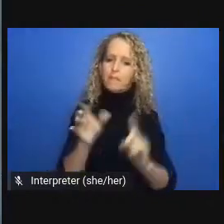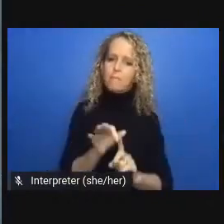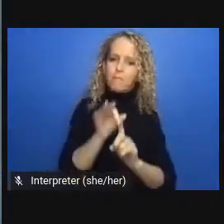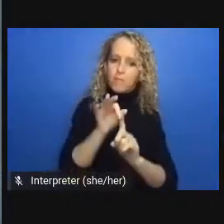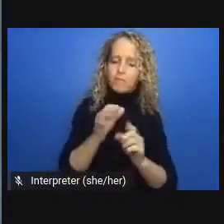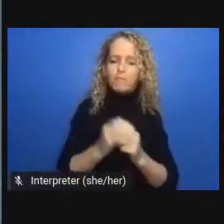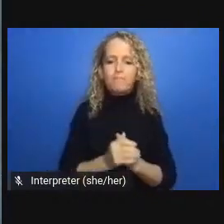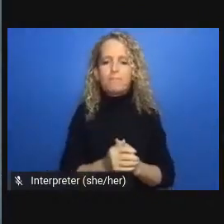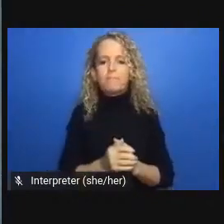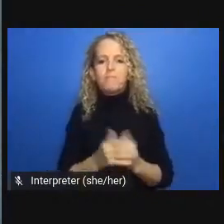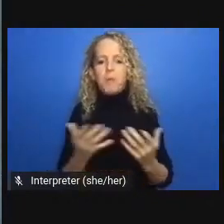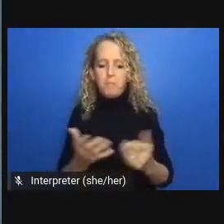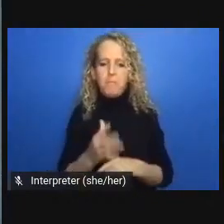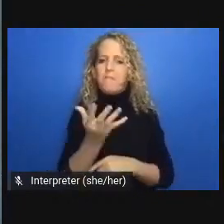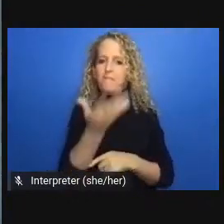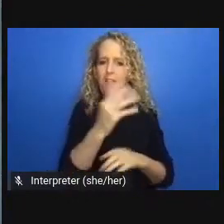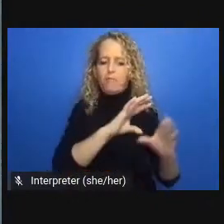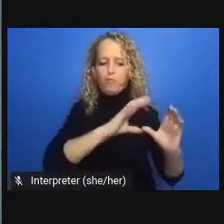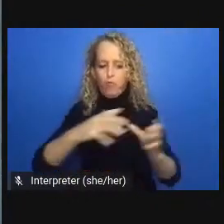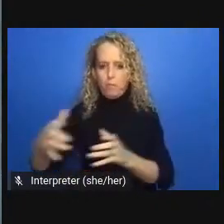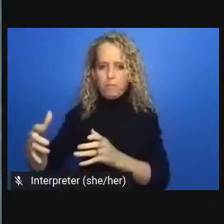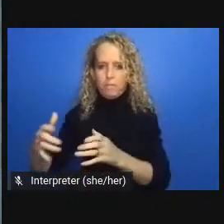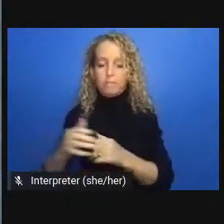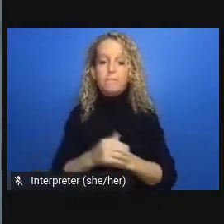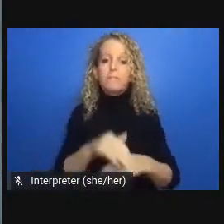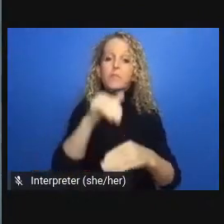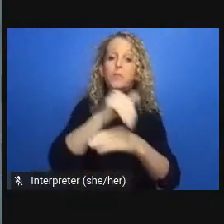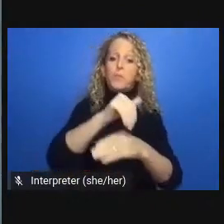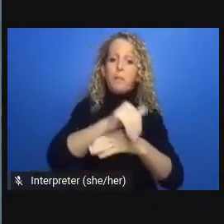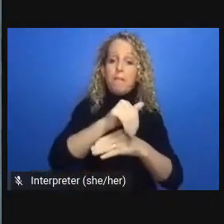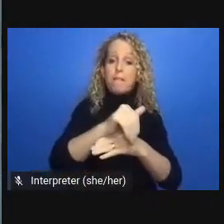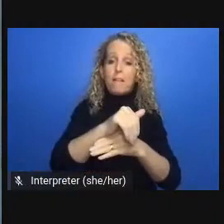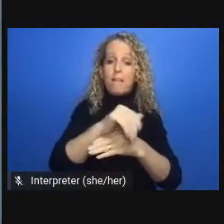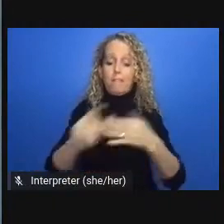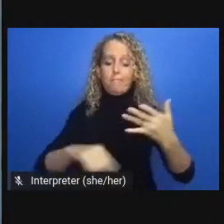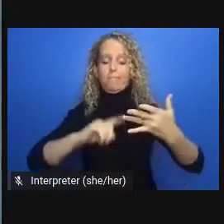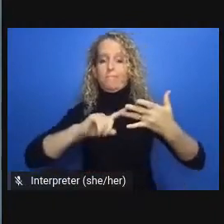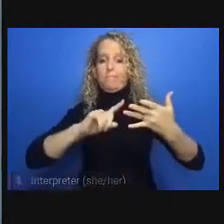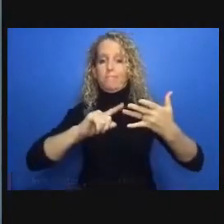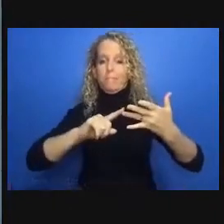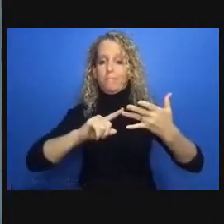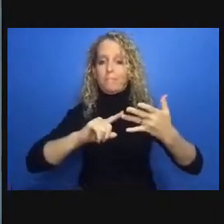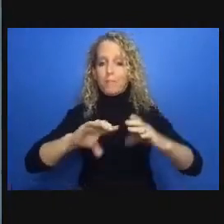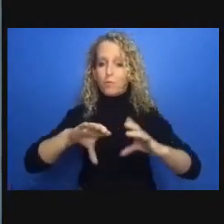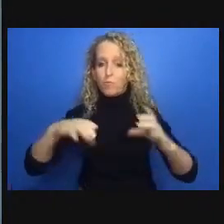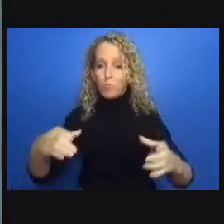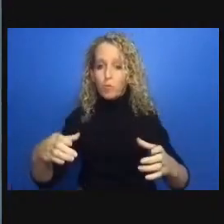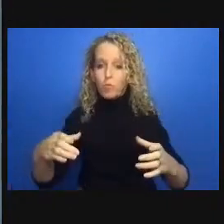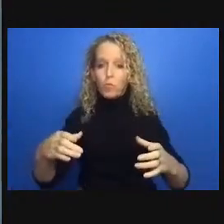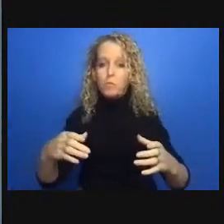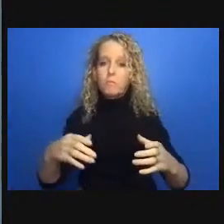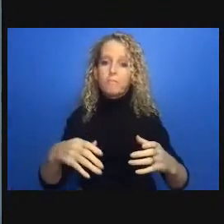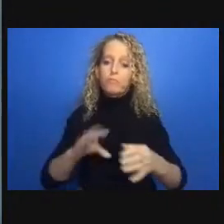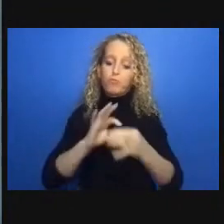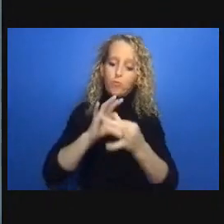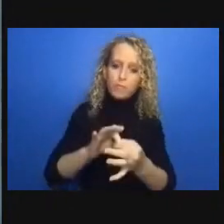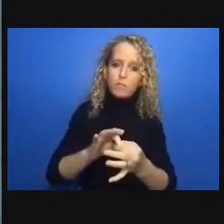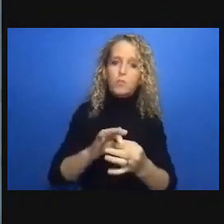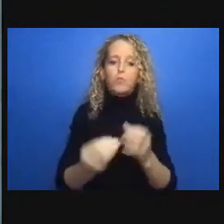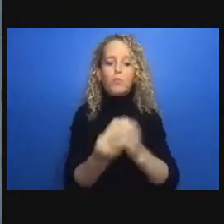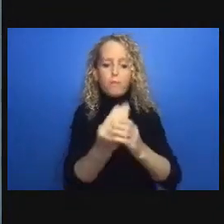five groups worked. And tonight we're going to look at the findings and talk a little bit about this, the theme of cultivating and